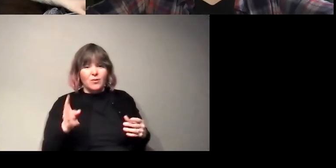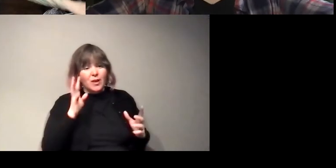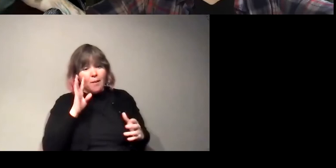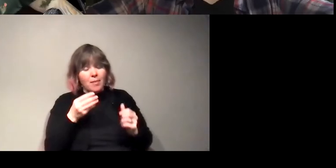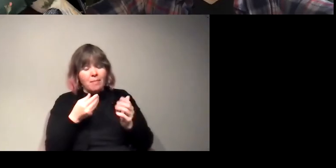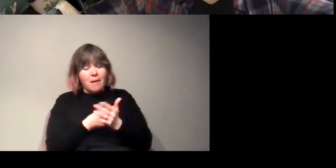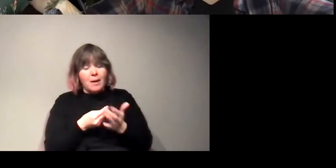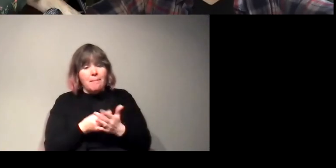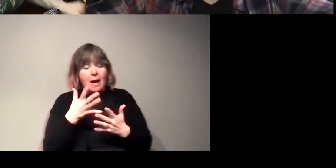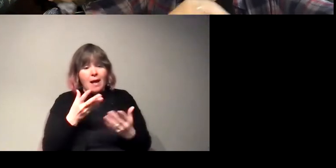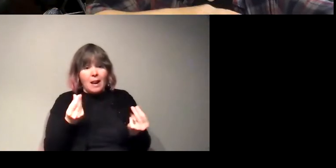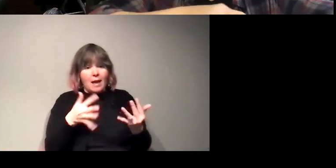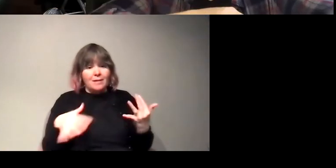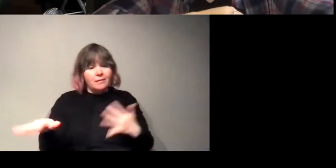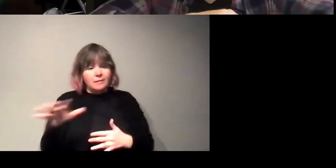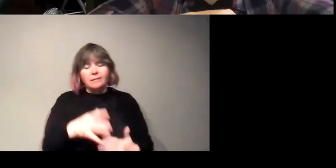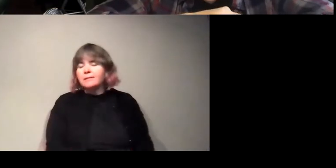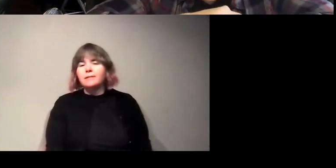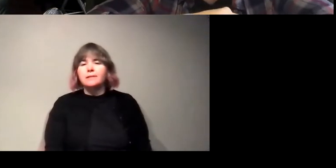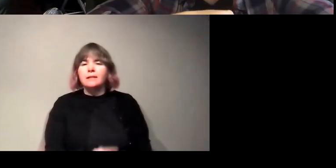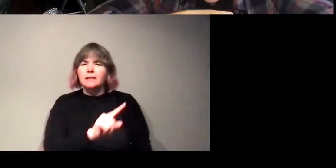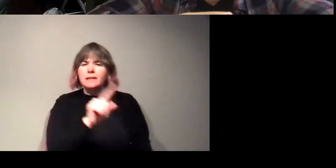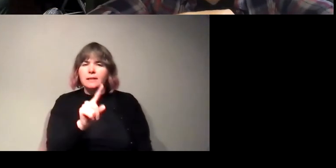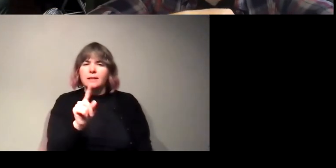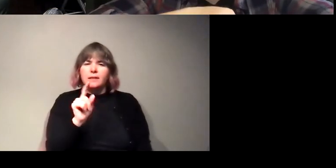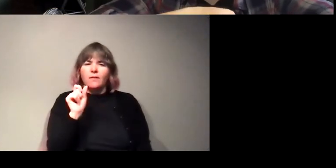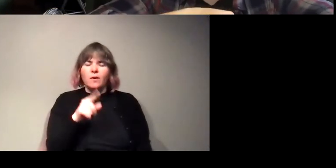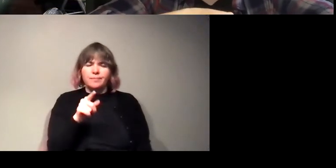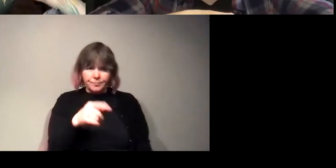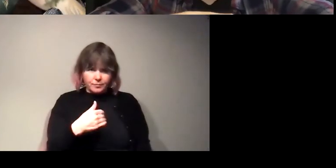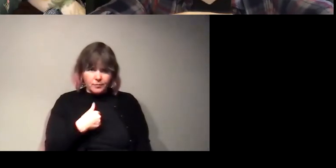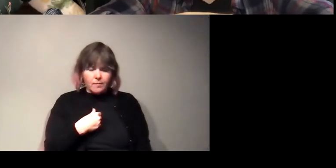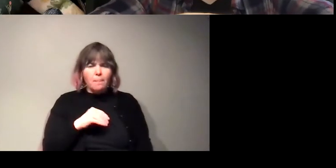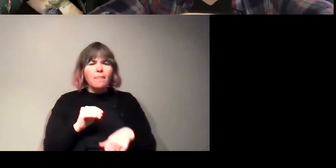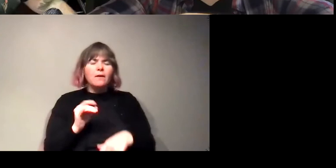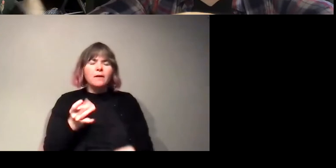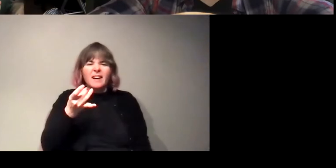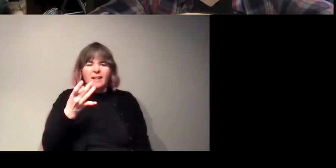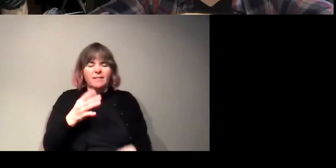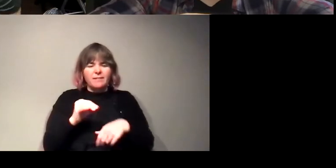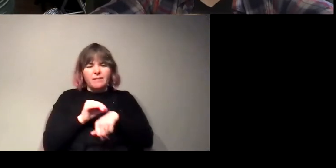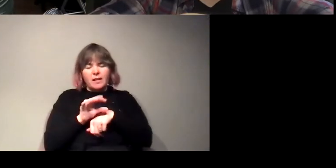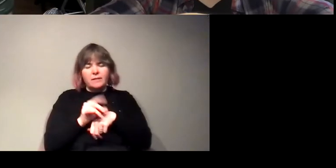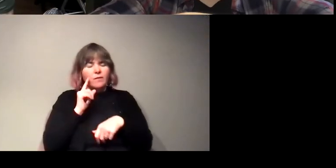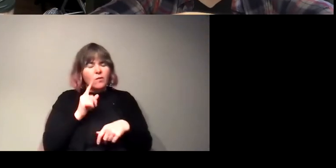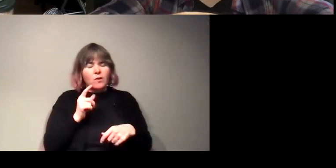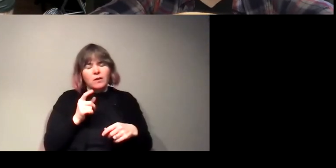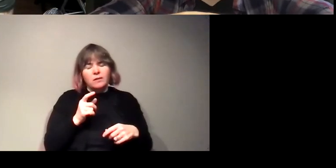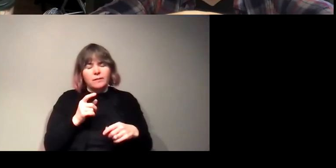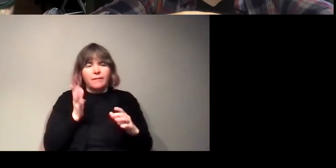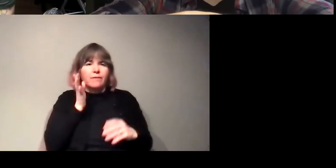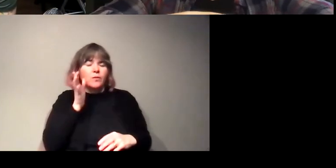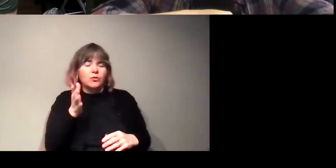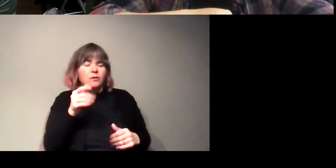sure. Cool. All right. So Z has a question. Do you have any advice for an aspiring science communicator and how to